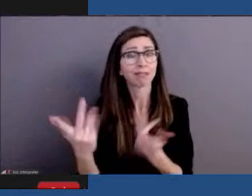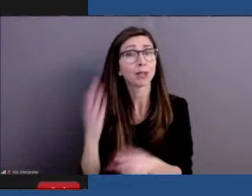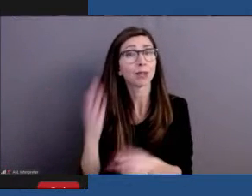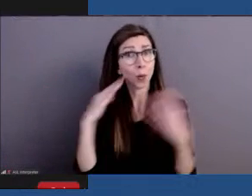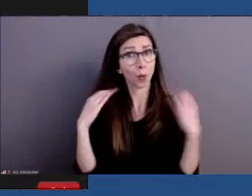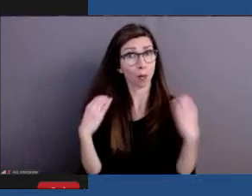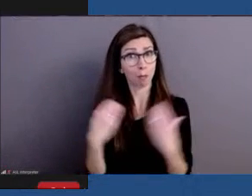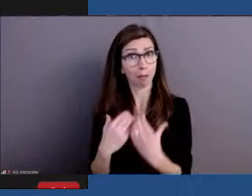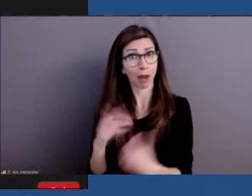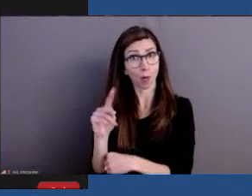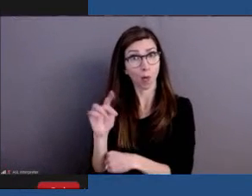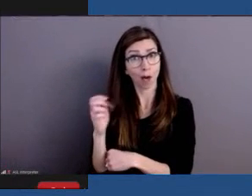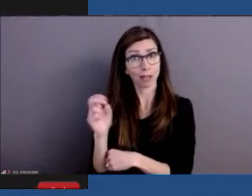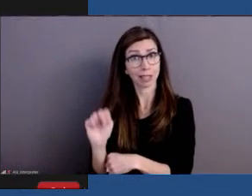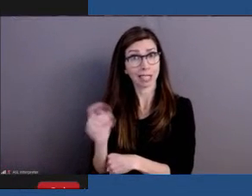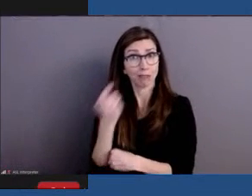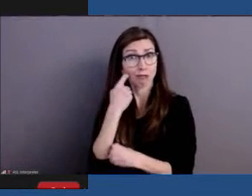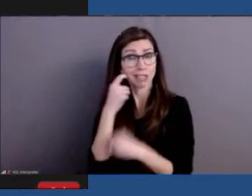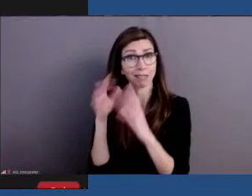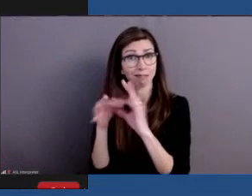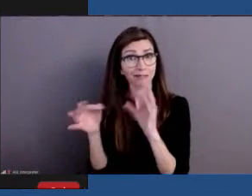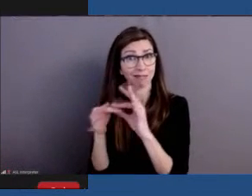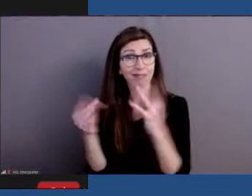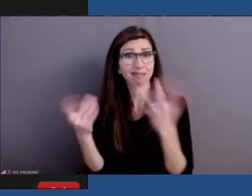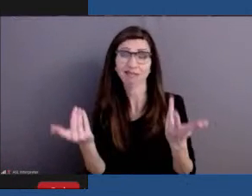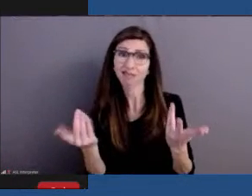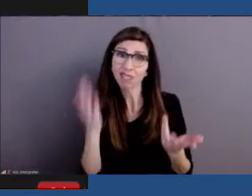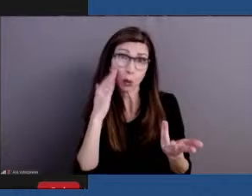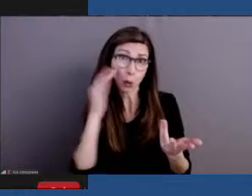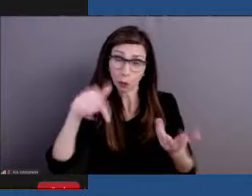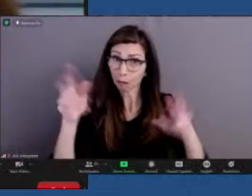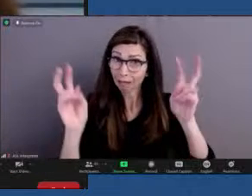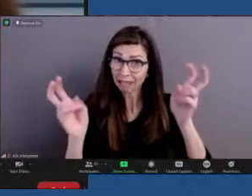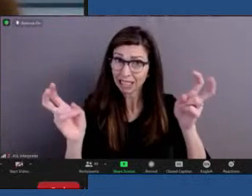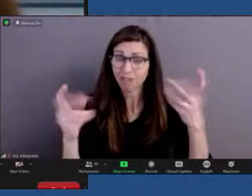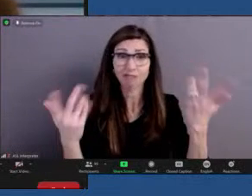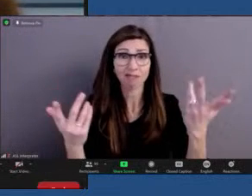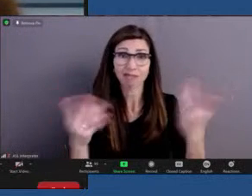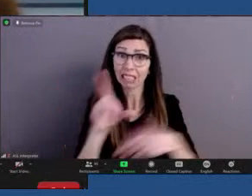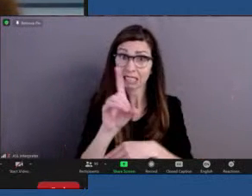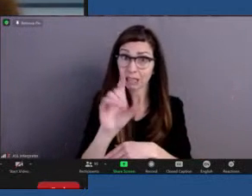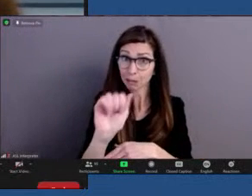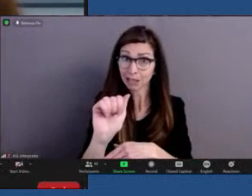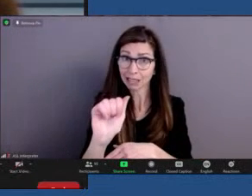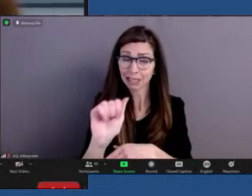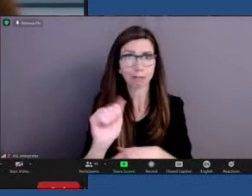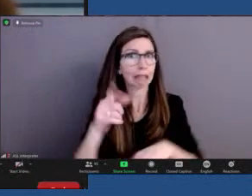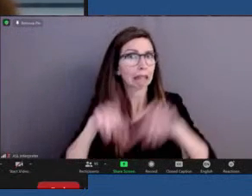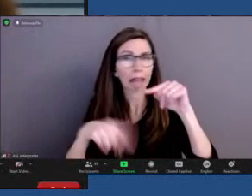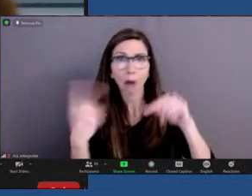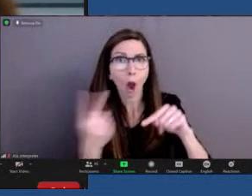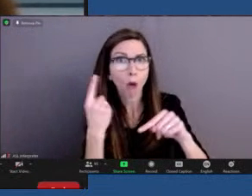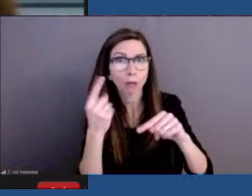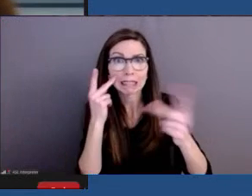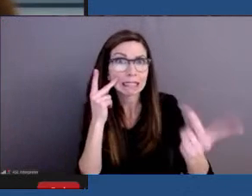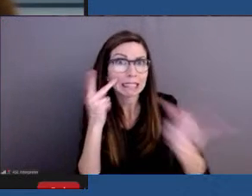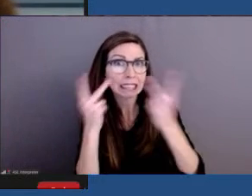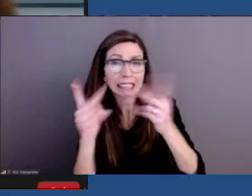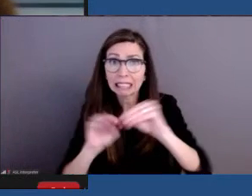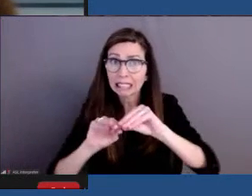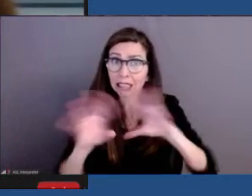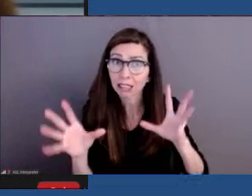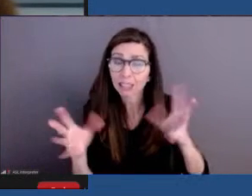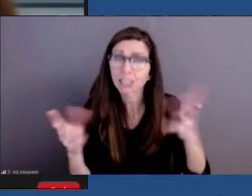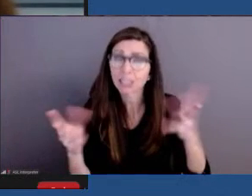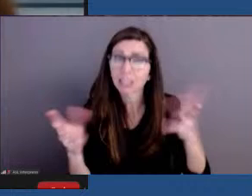the event is Not All Disabilities Are Visible. And it encourages us to seek out the experiences of persons